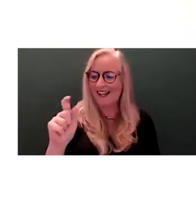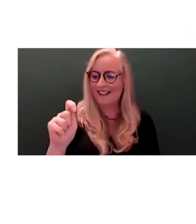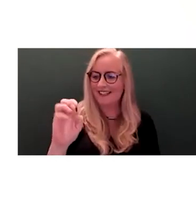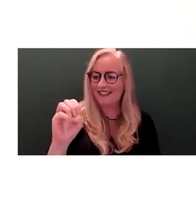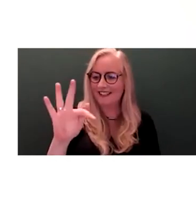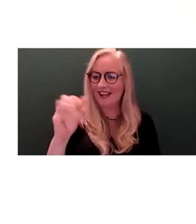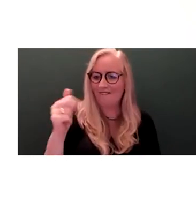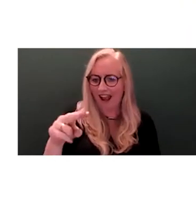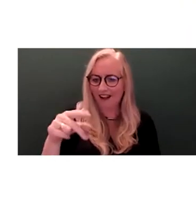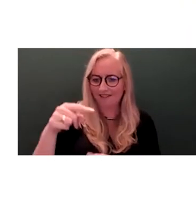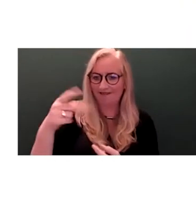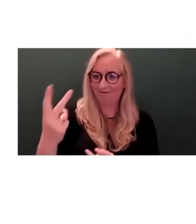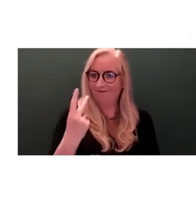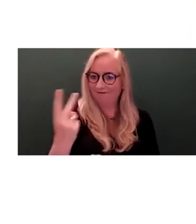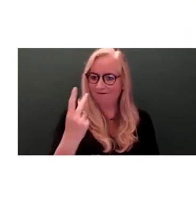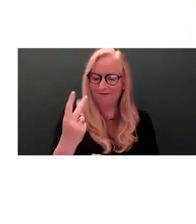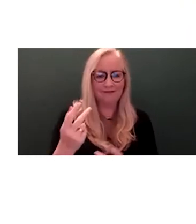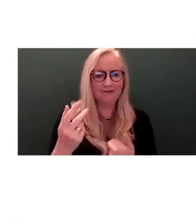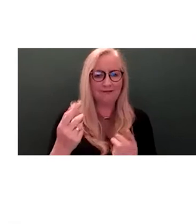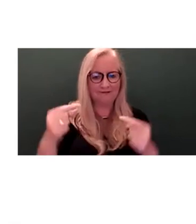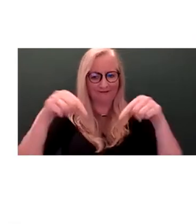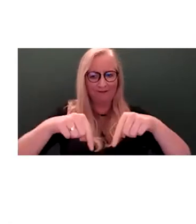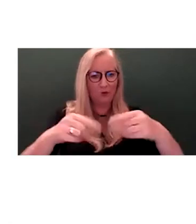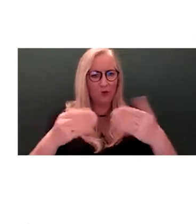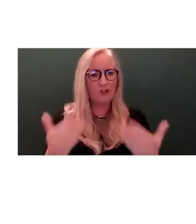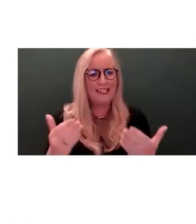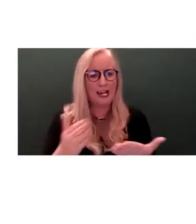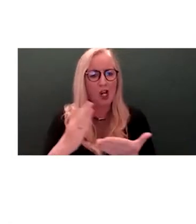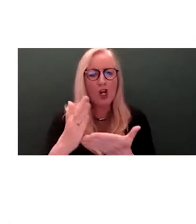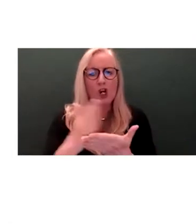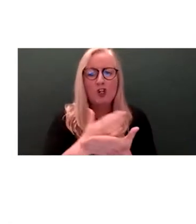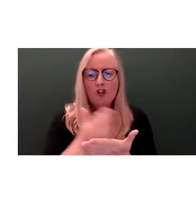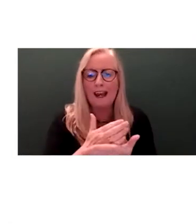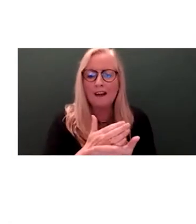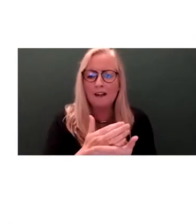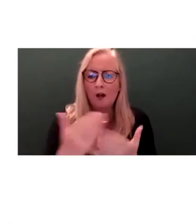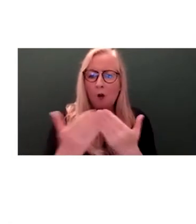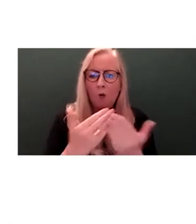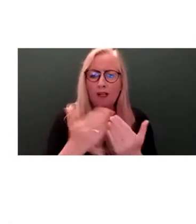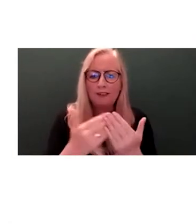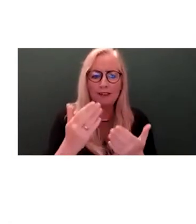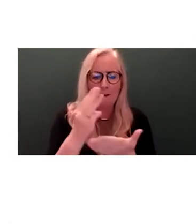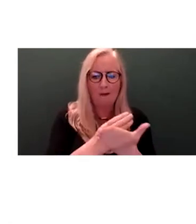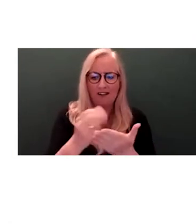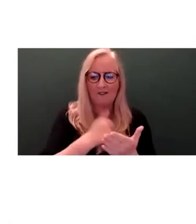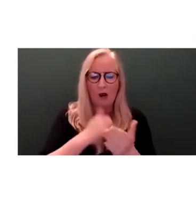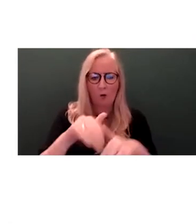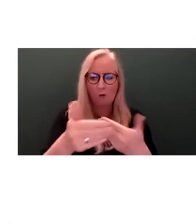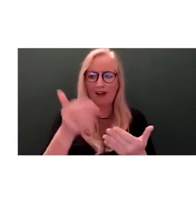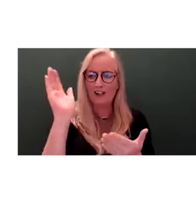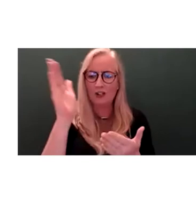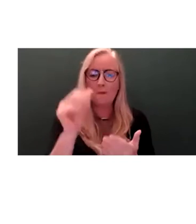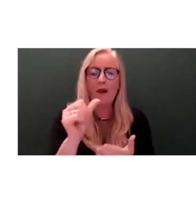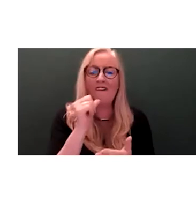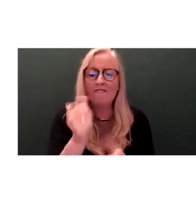Christopher Prince, to be with you today and to share the main highlights of our presentation. I'd like, first of all,